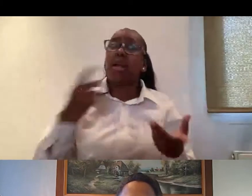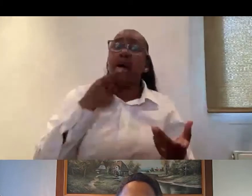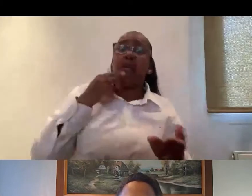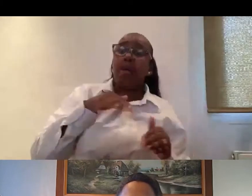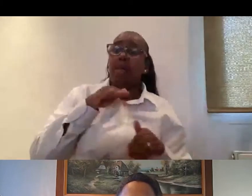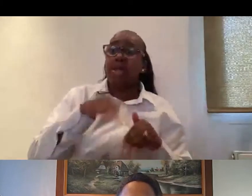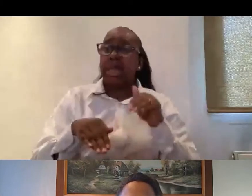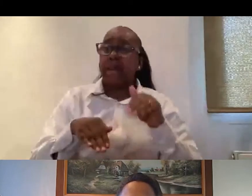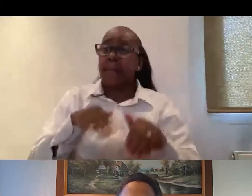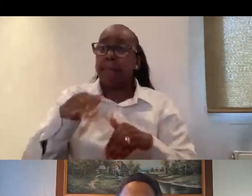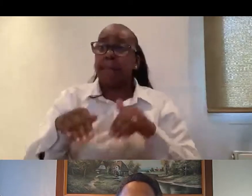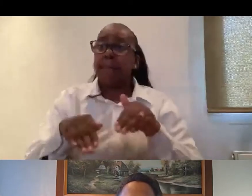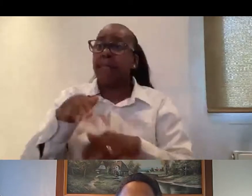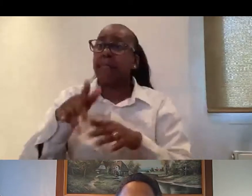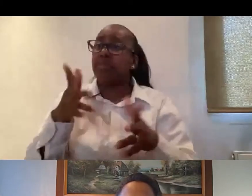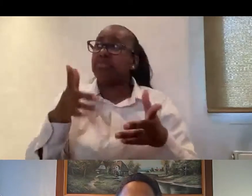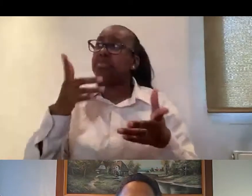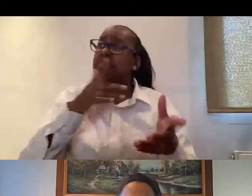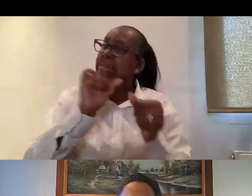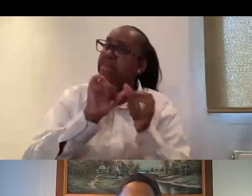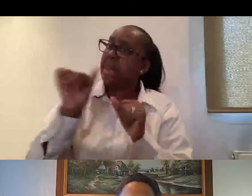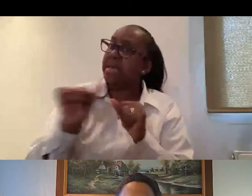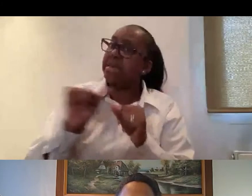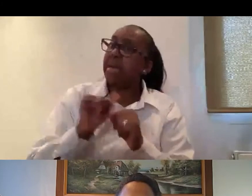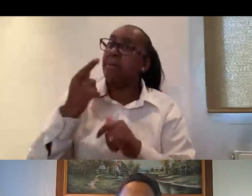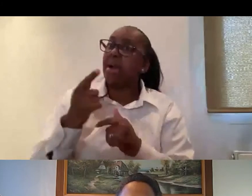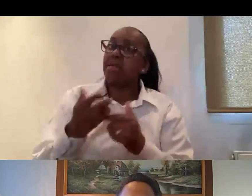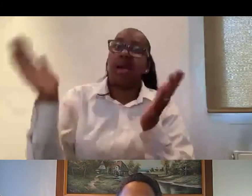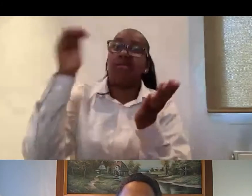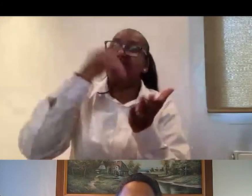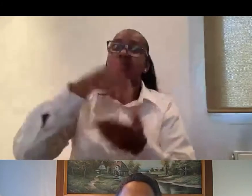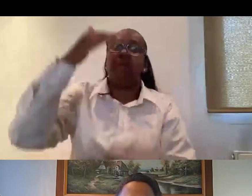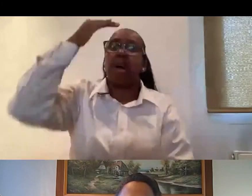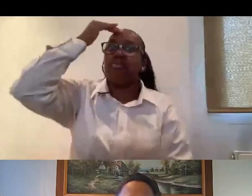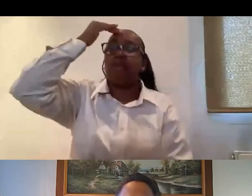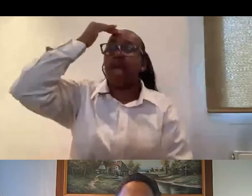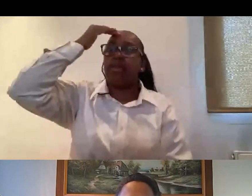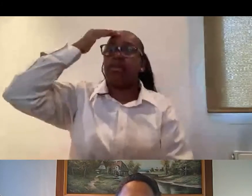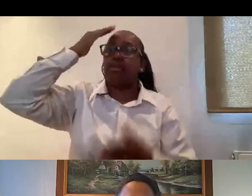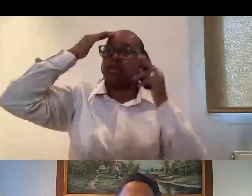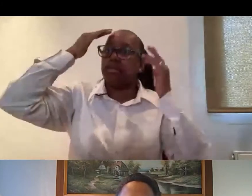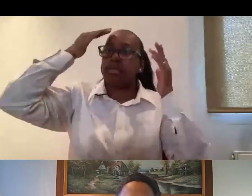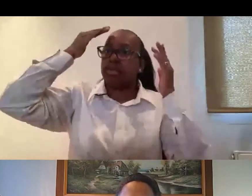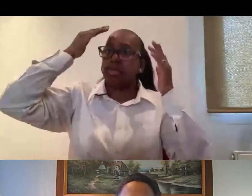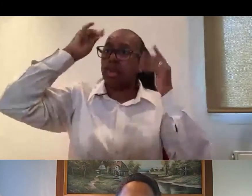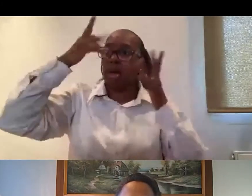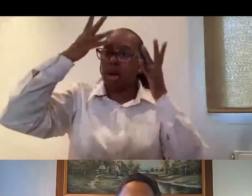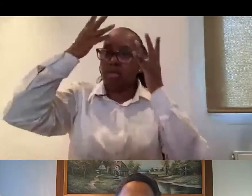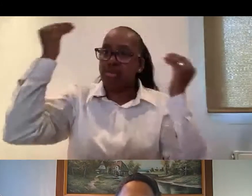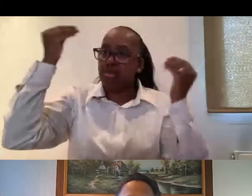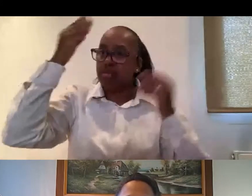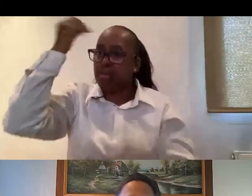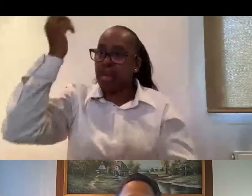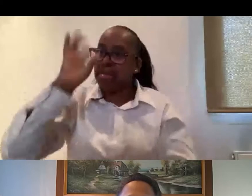much better than it should be for the activities I'm doing, because I get there and my brain fog, it's just horrendous, and I think I can't remember what I'm